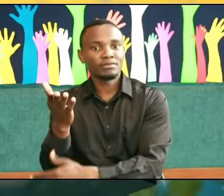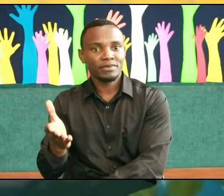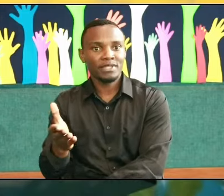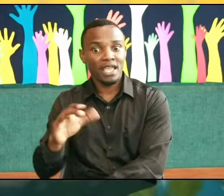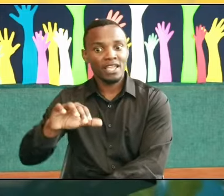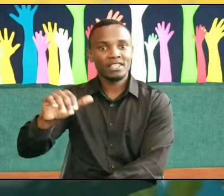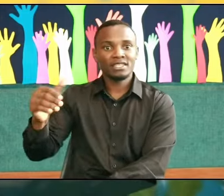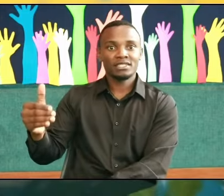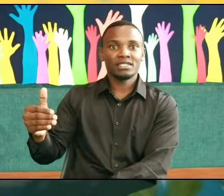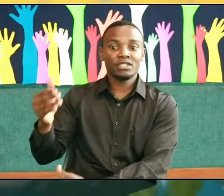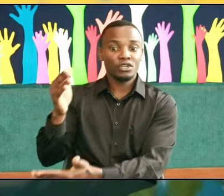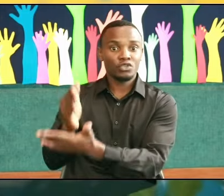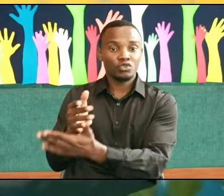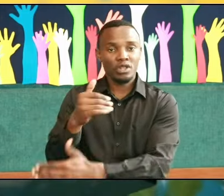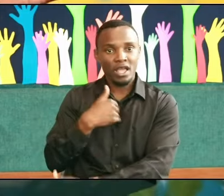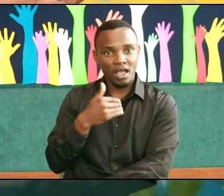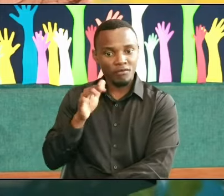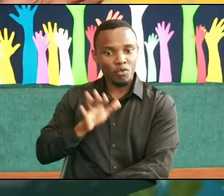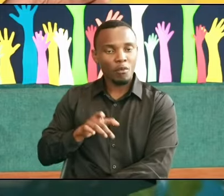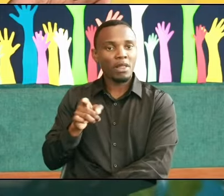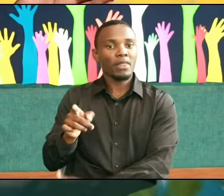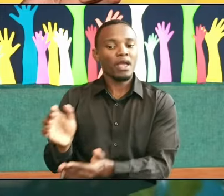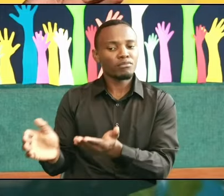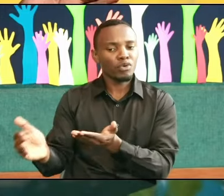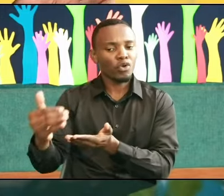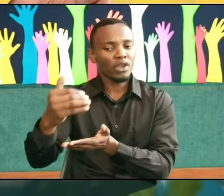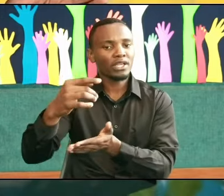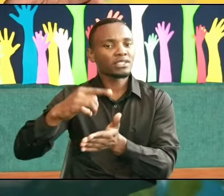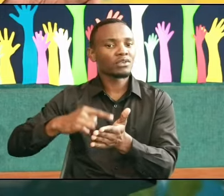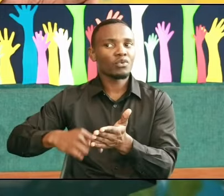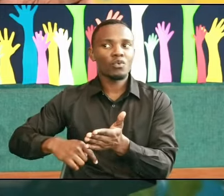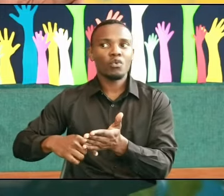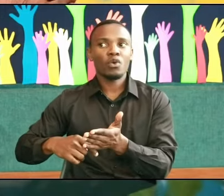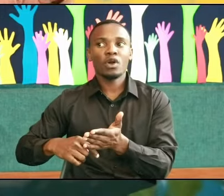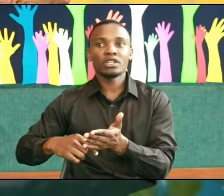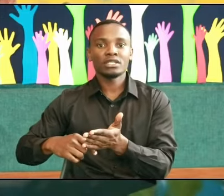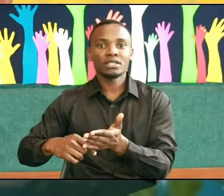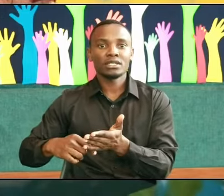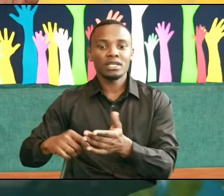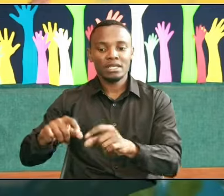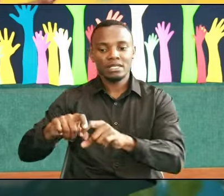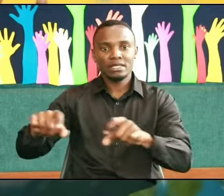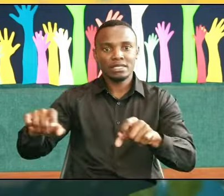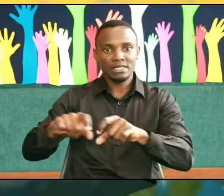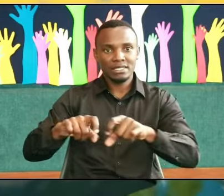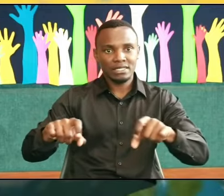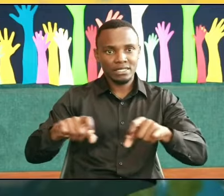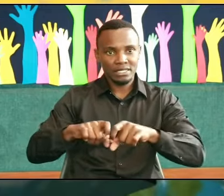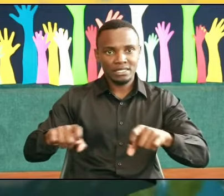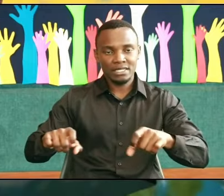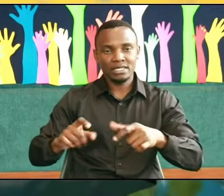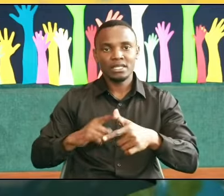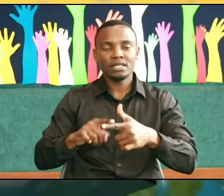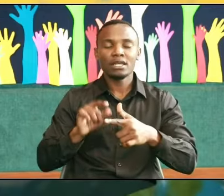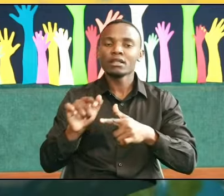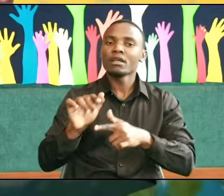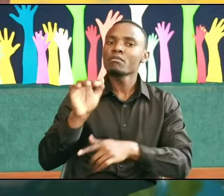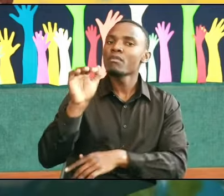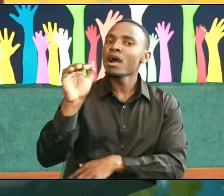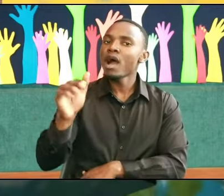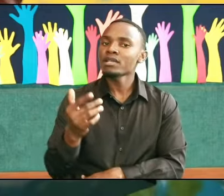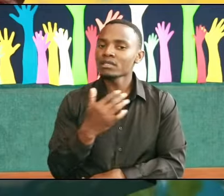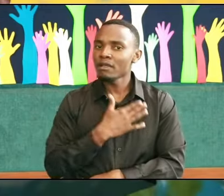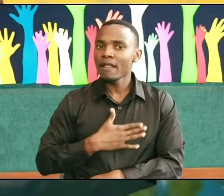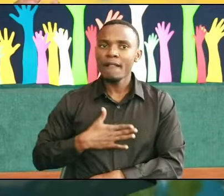indeed a widow was there gathering what? Gathering sticks. And he called to her and said, please bring